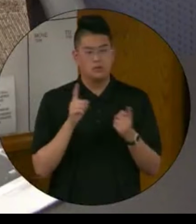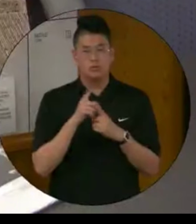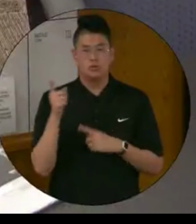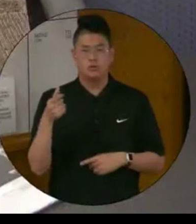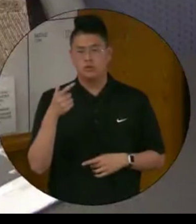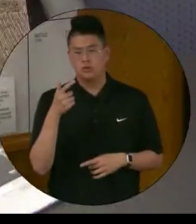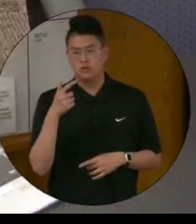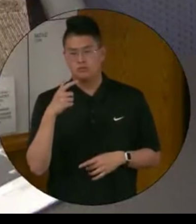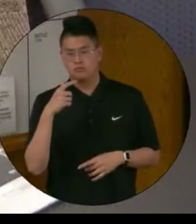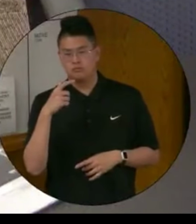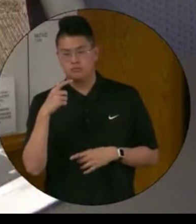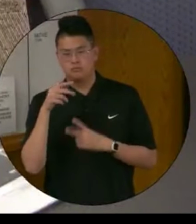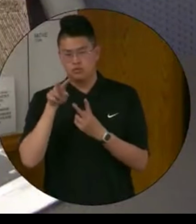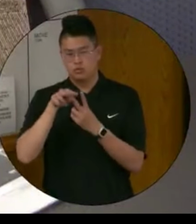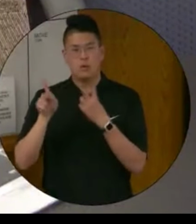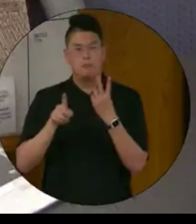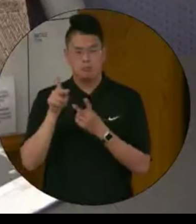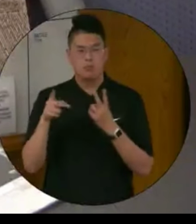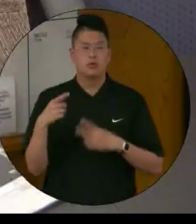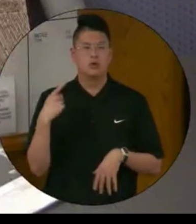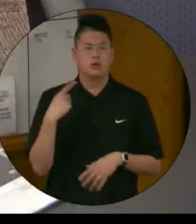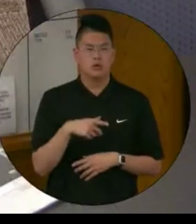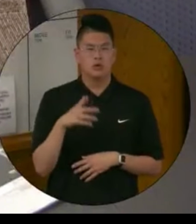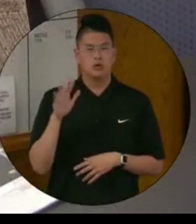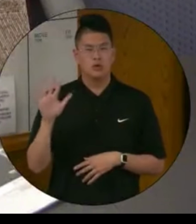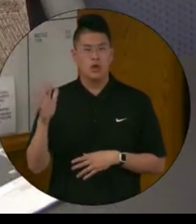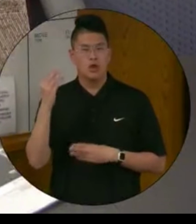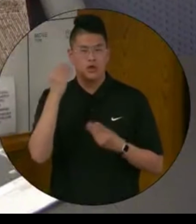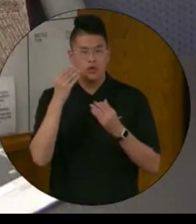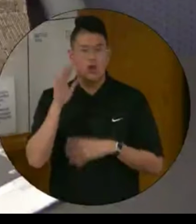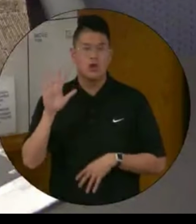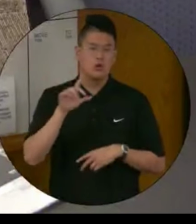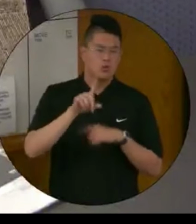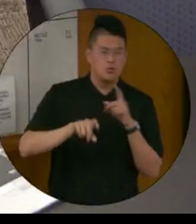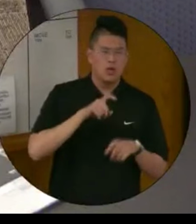Tracy Viscosi around their thoughts and questions,